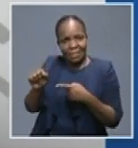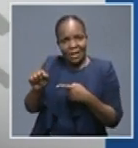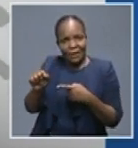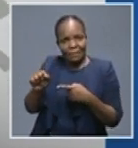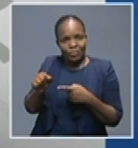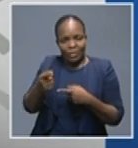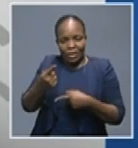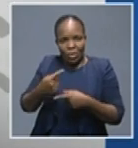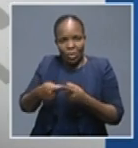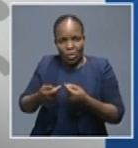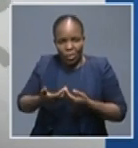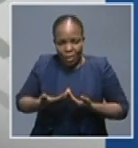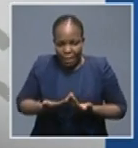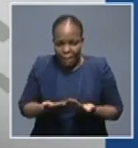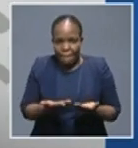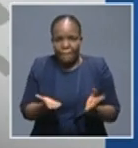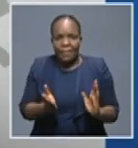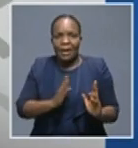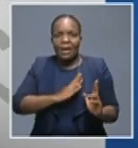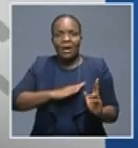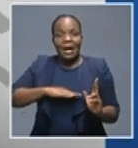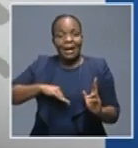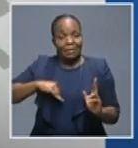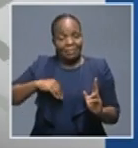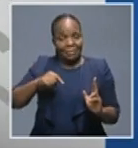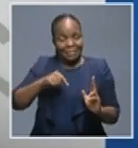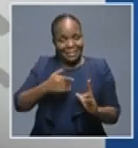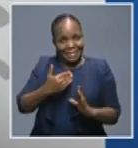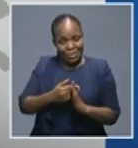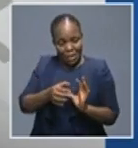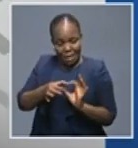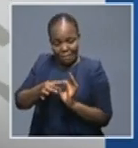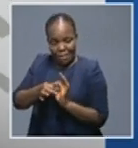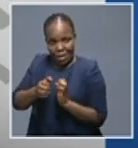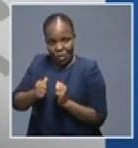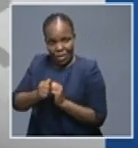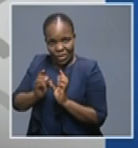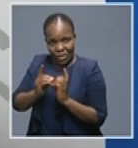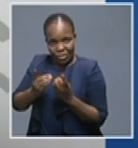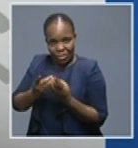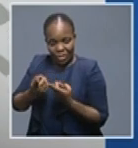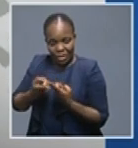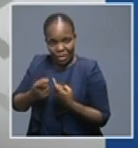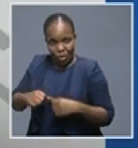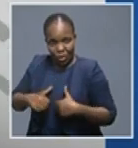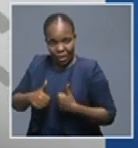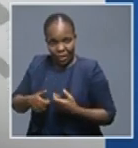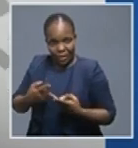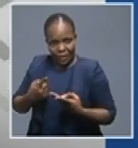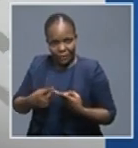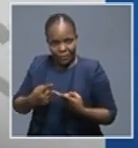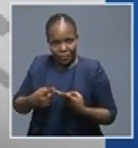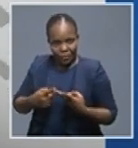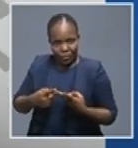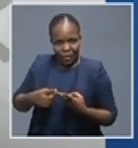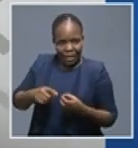Continental Free Trade Area Secretariat to work closely with the Department of Health, Humanitarian and